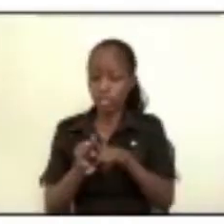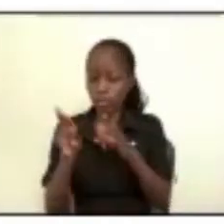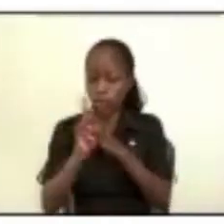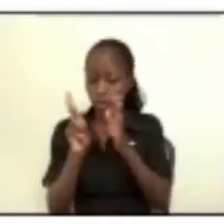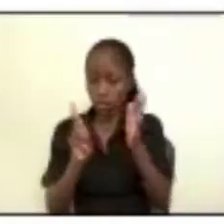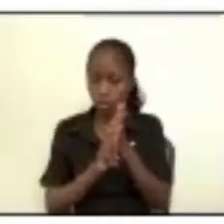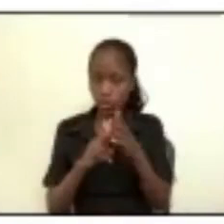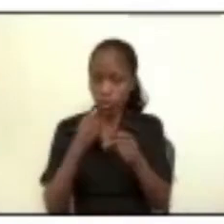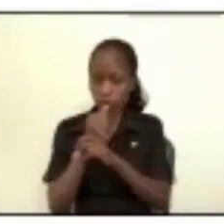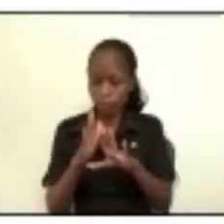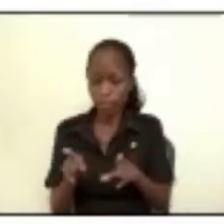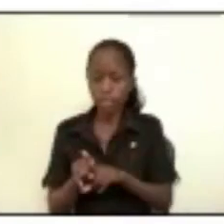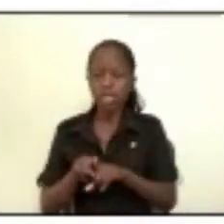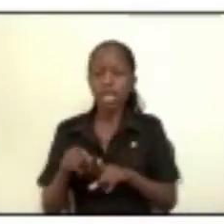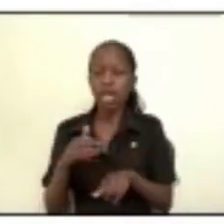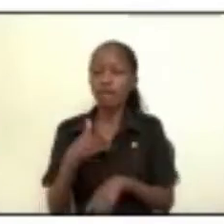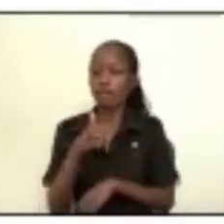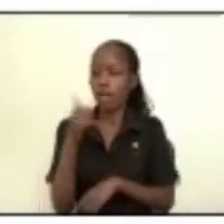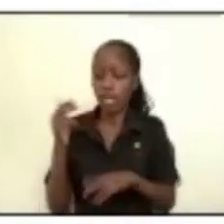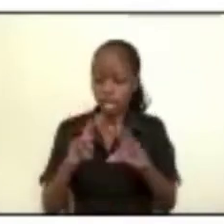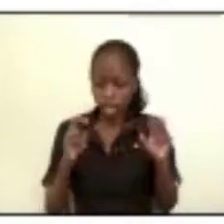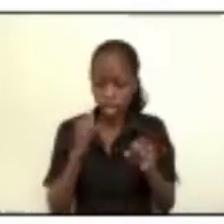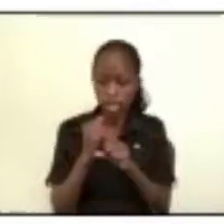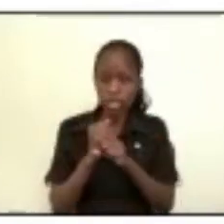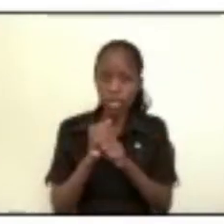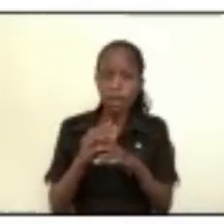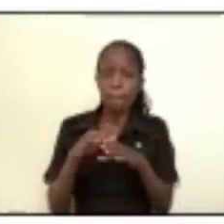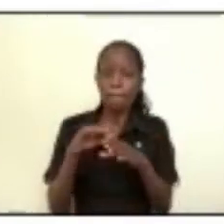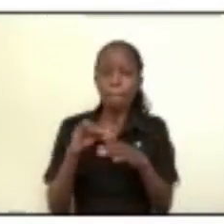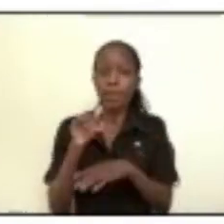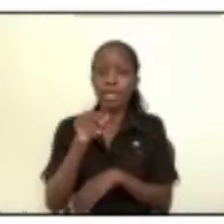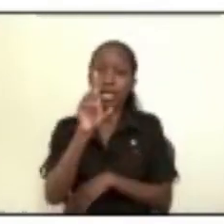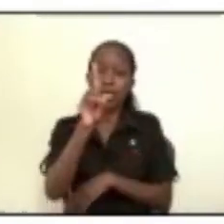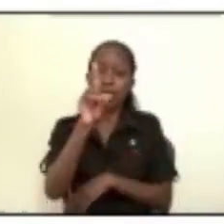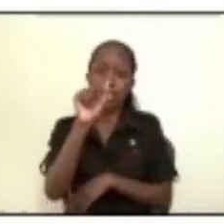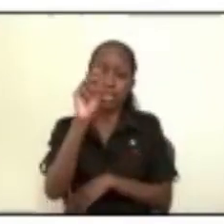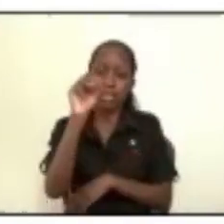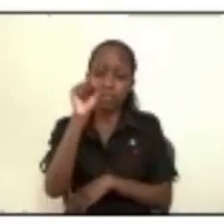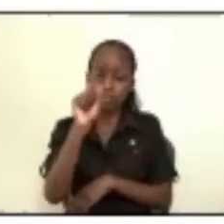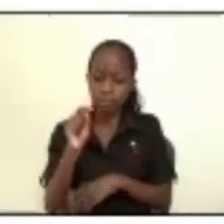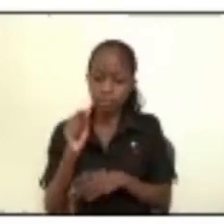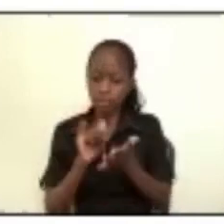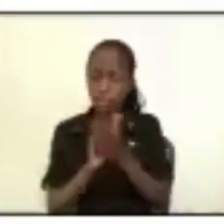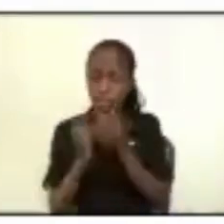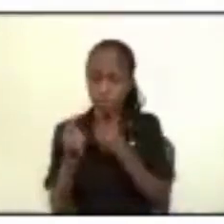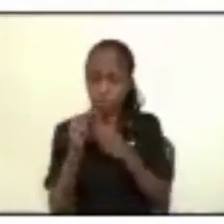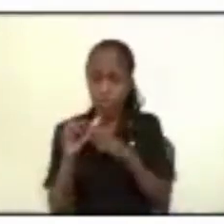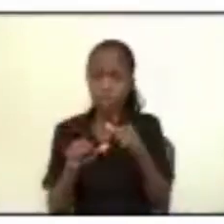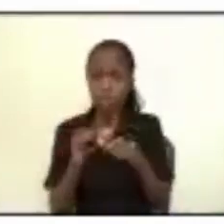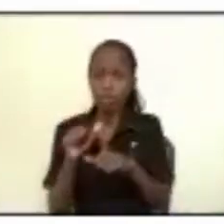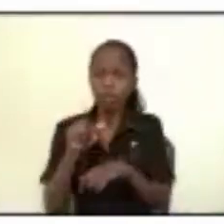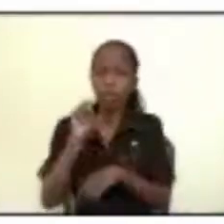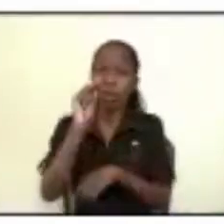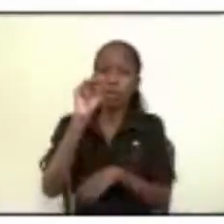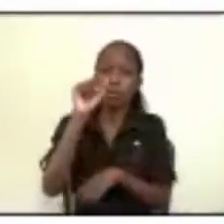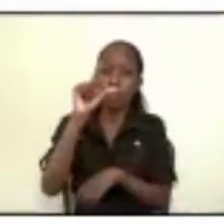maker. There's this one that was done by The Mast, which highlighted Malawi's